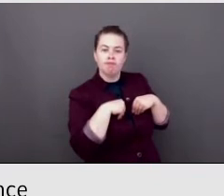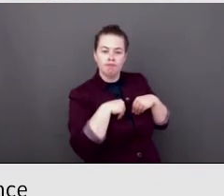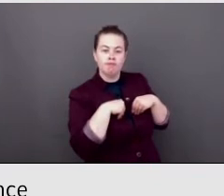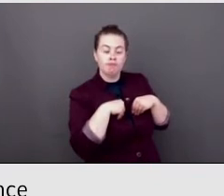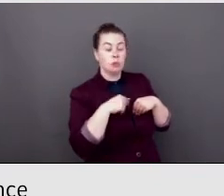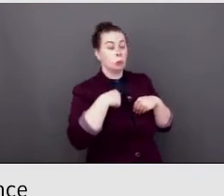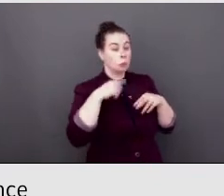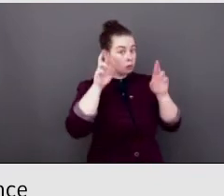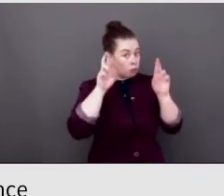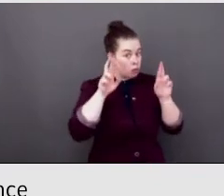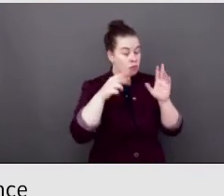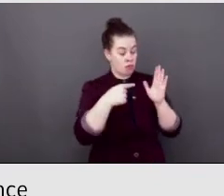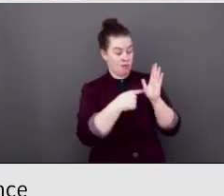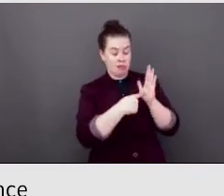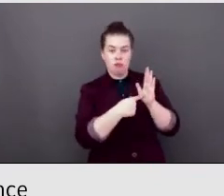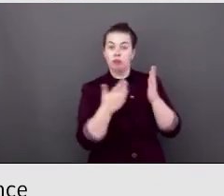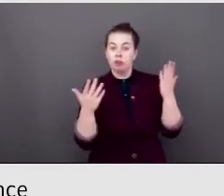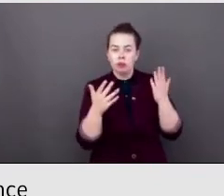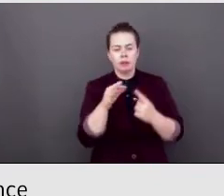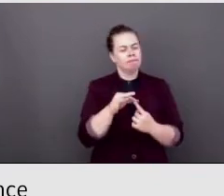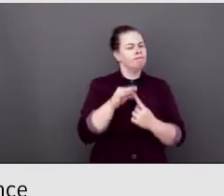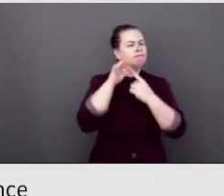in the domain of mobile internet,